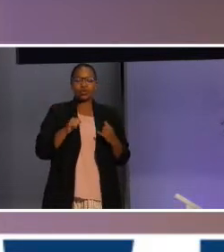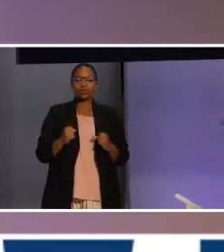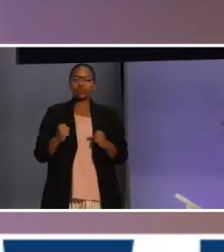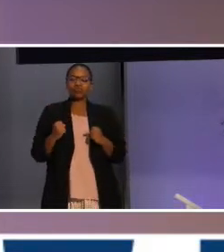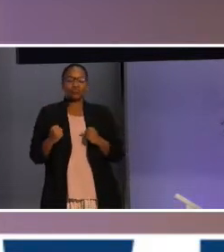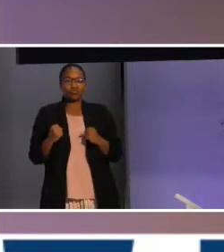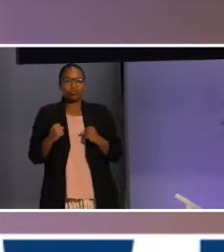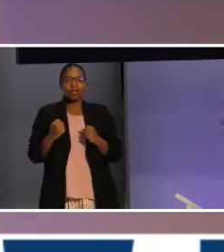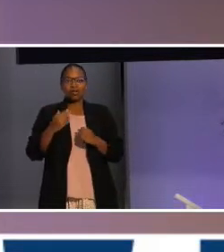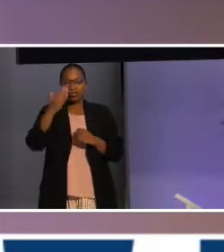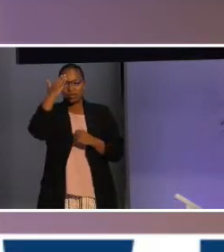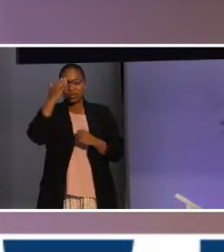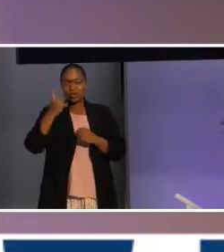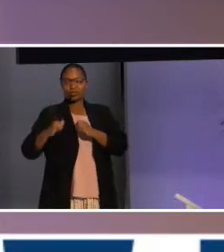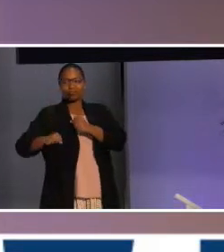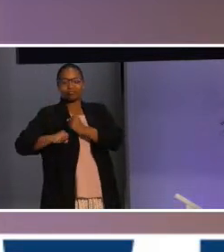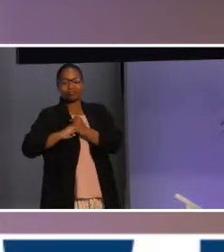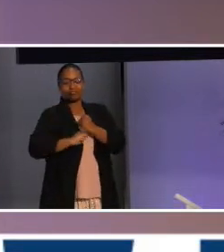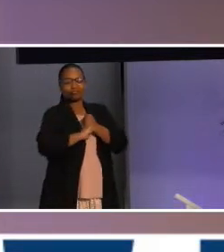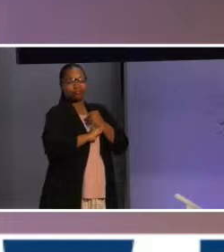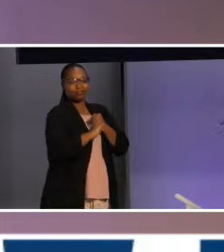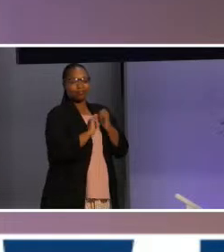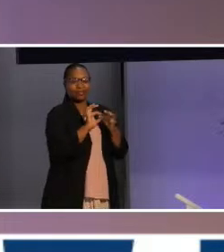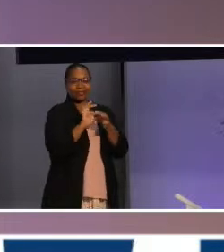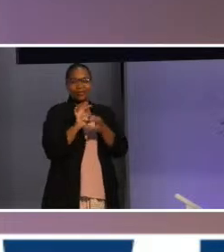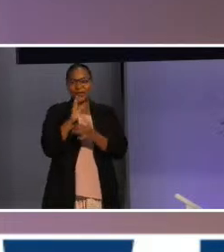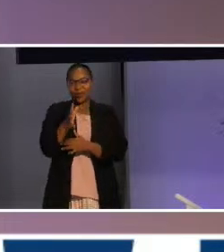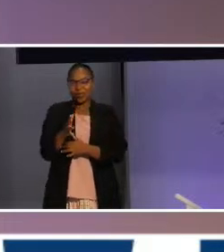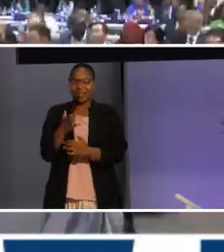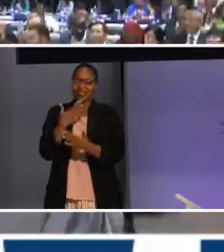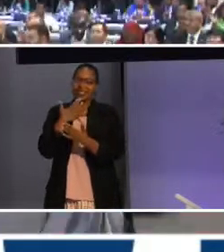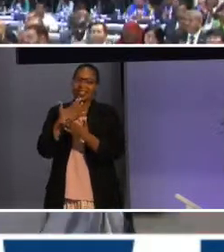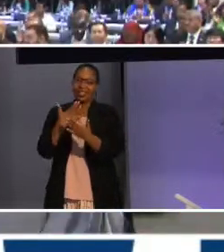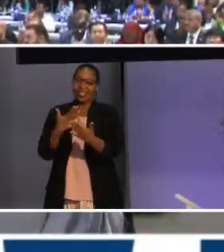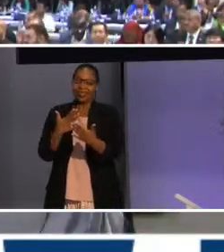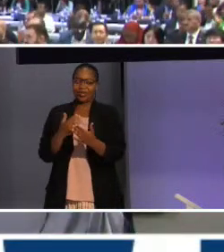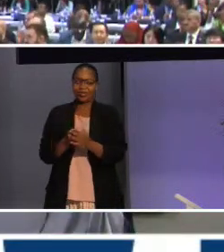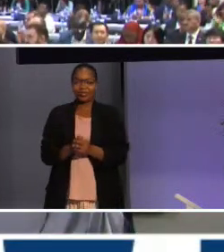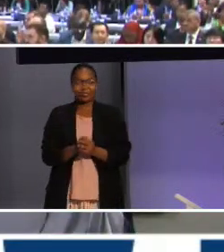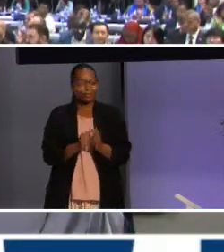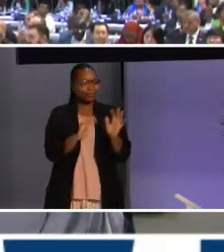on you for collaboration. I thank you.